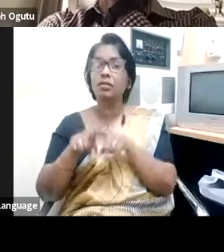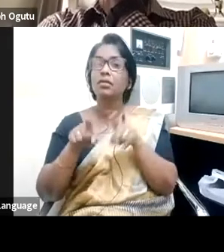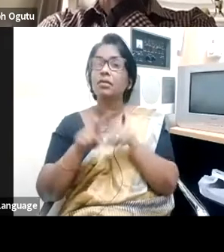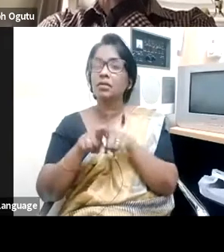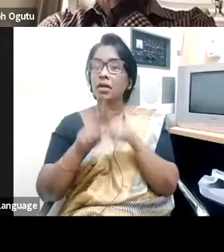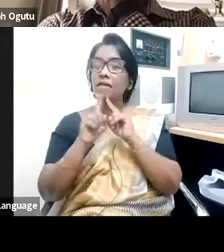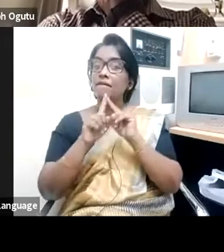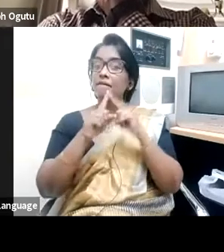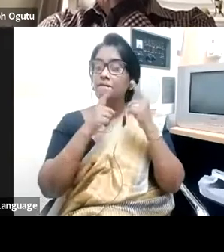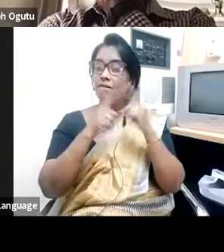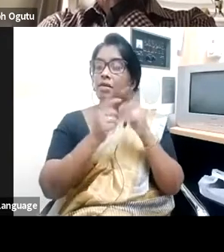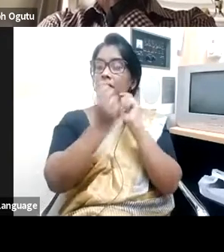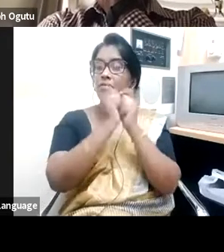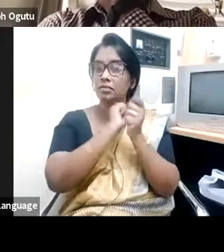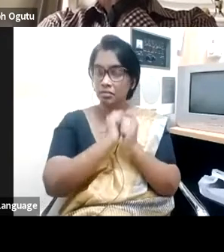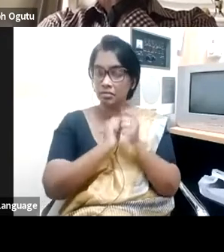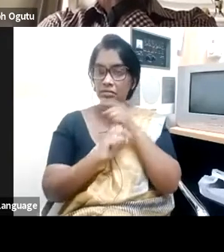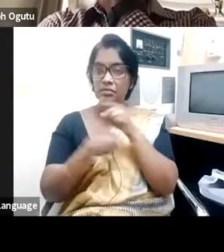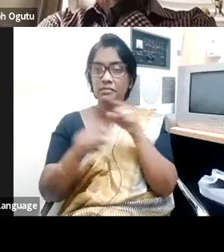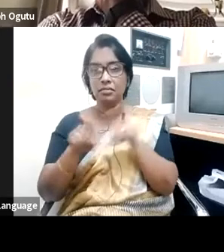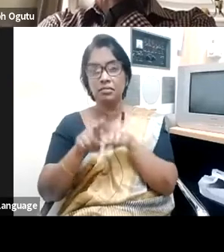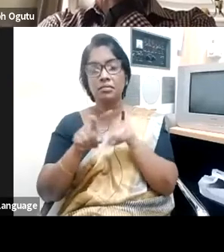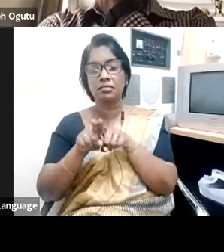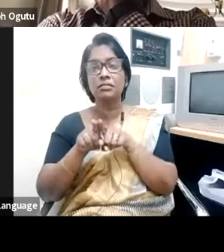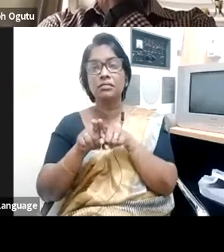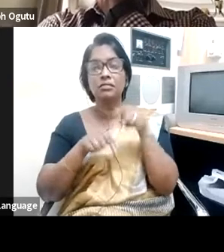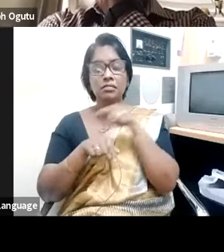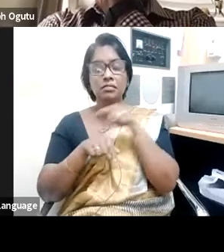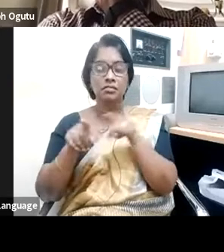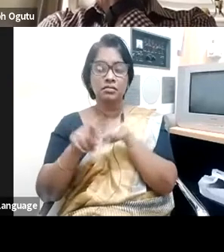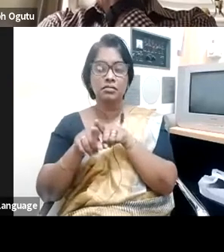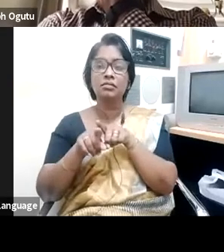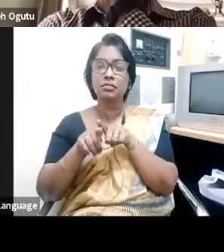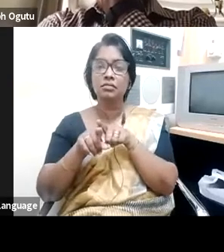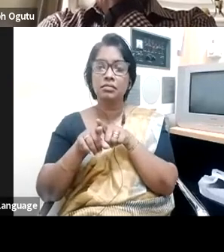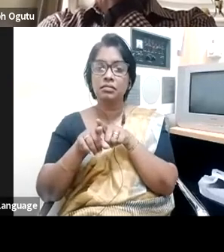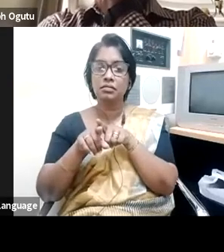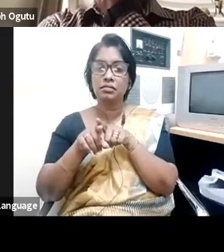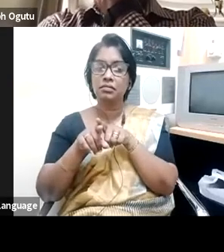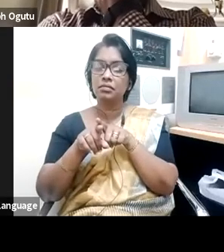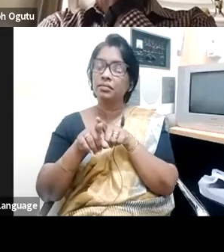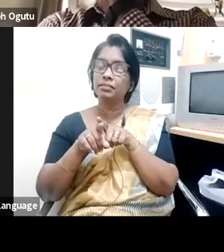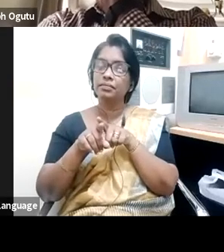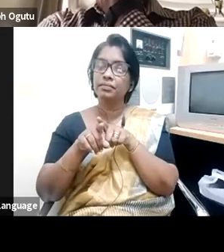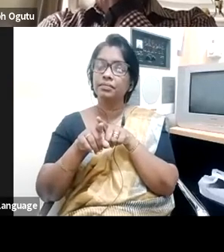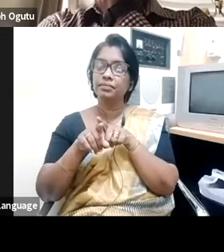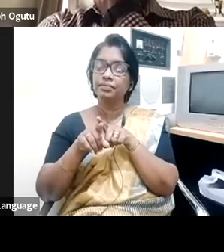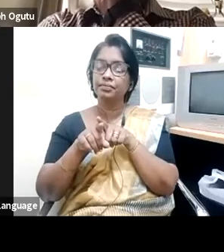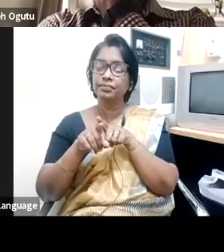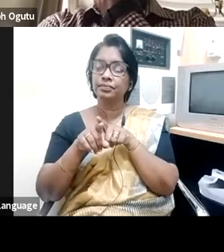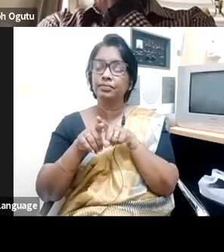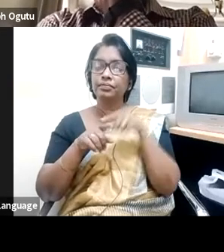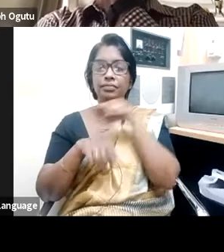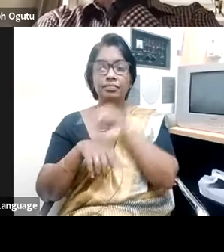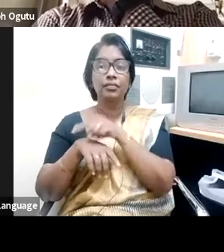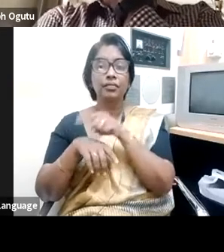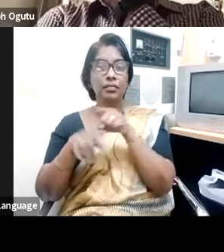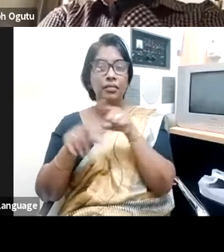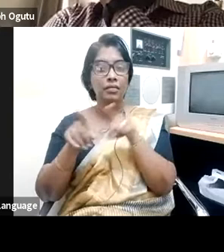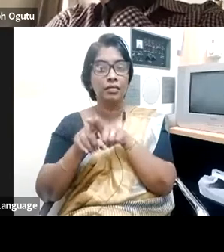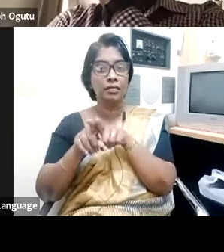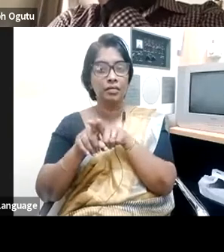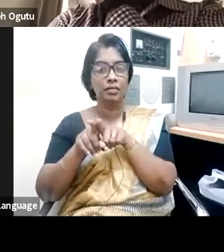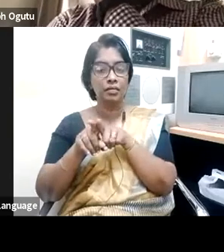of it. And that we know also from much of the research we've read, much of the use cases, that